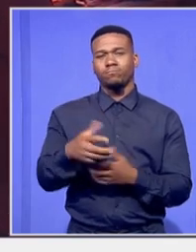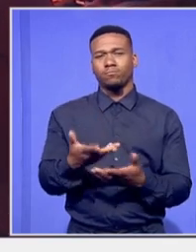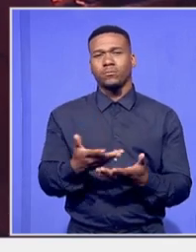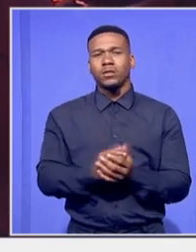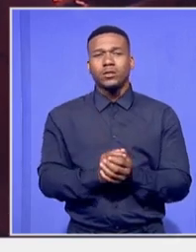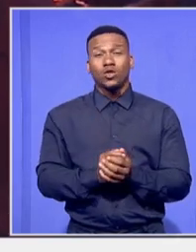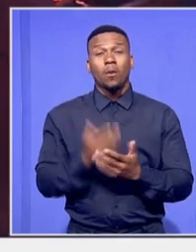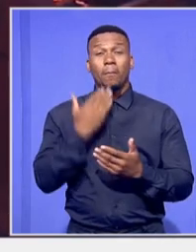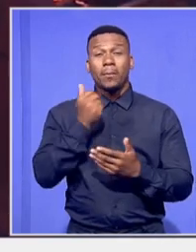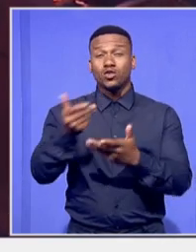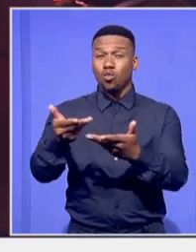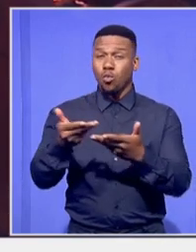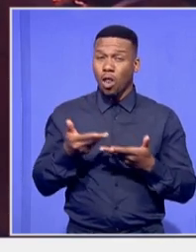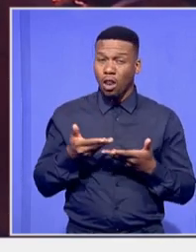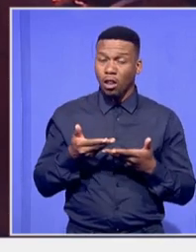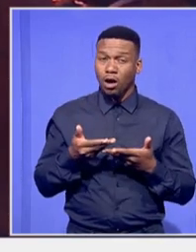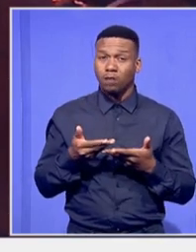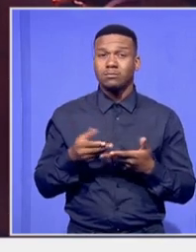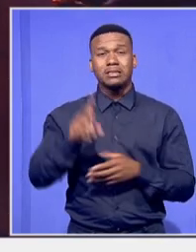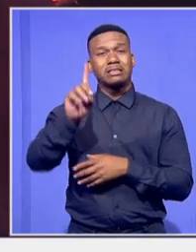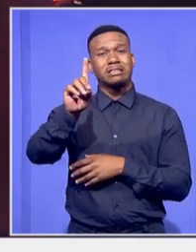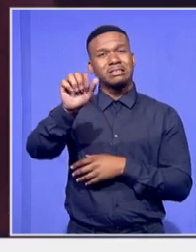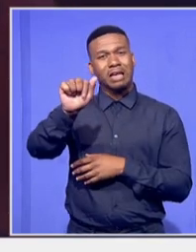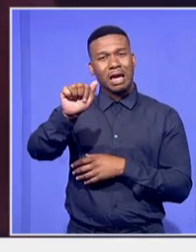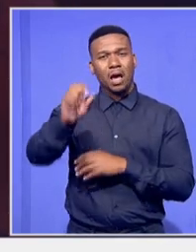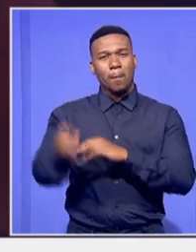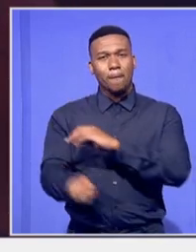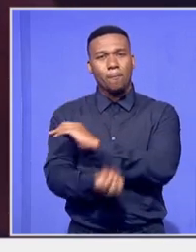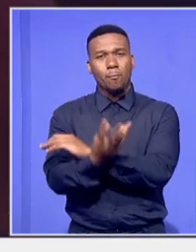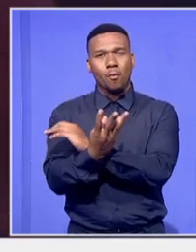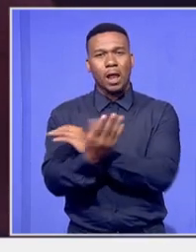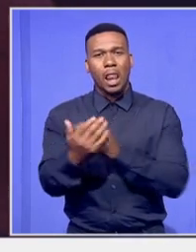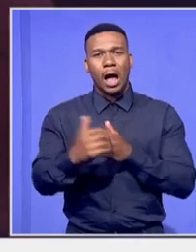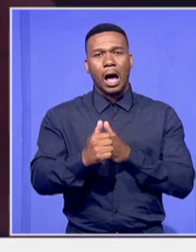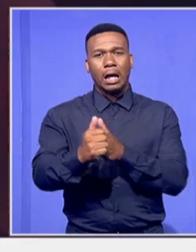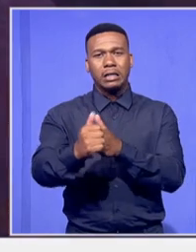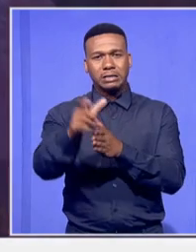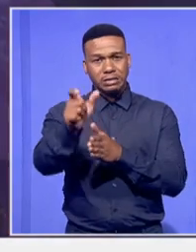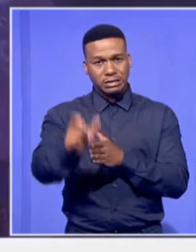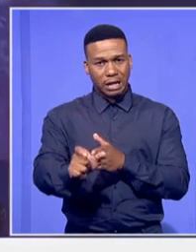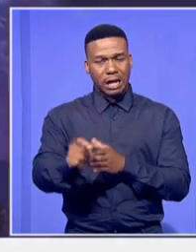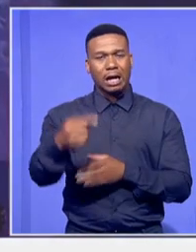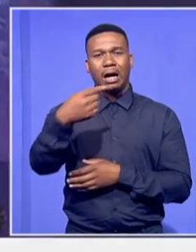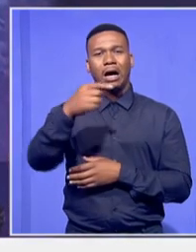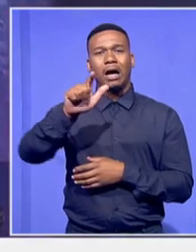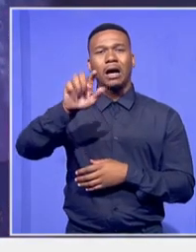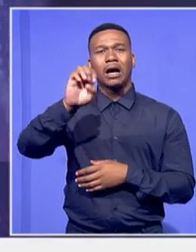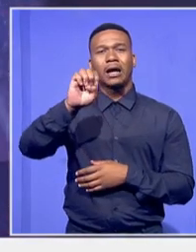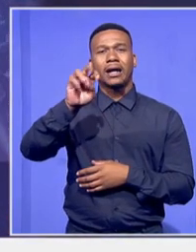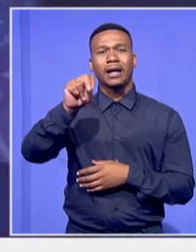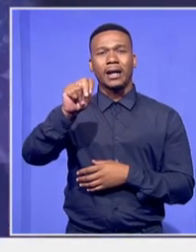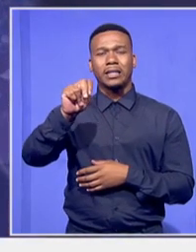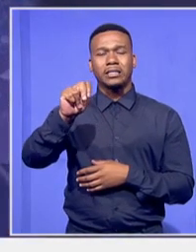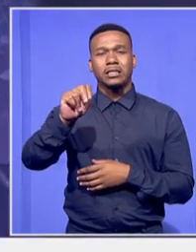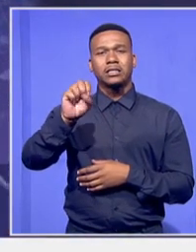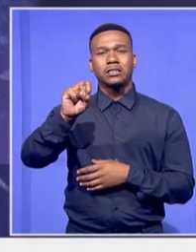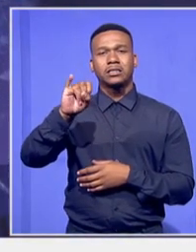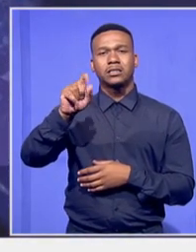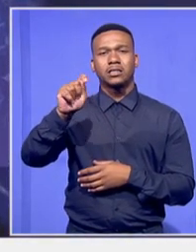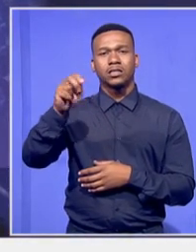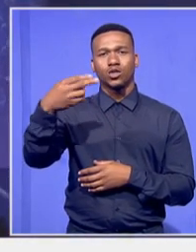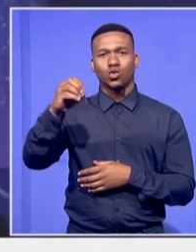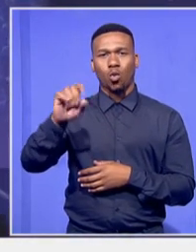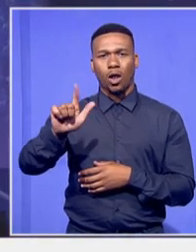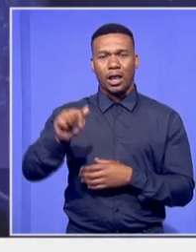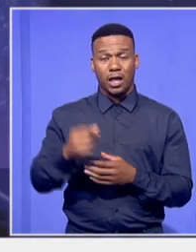Please welcome to the stage DA Mpumalanga leader Jane Sithole and DA Mayor of Tshwane,